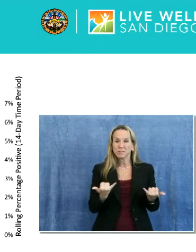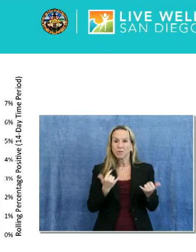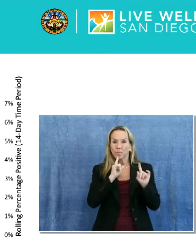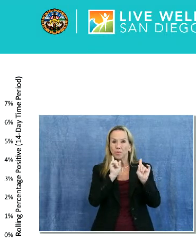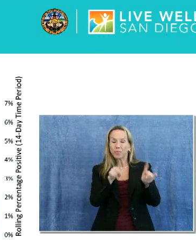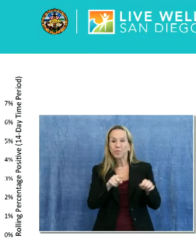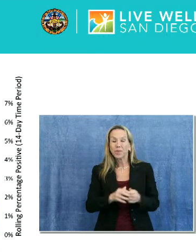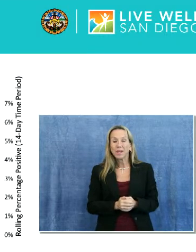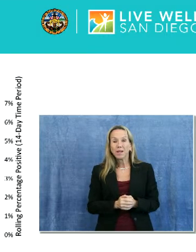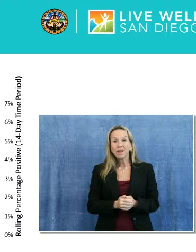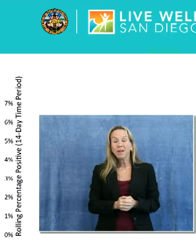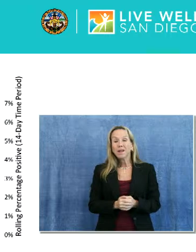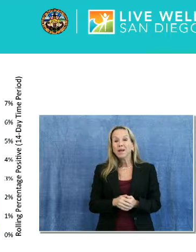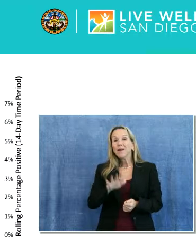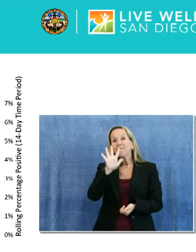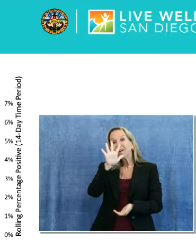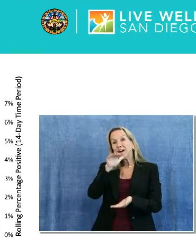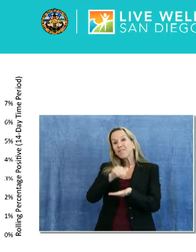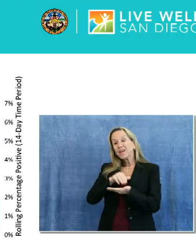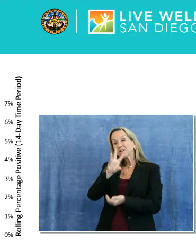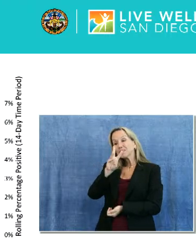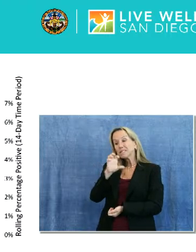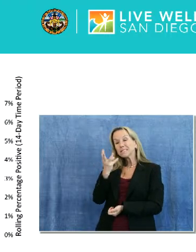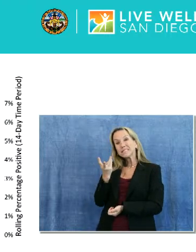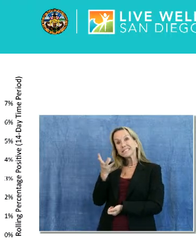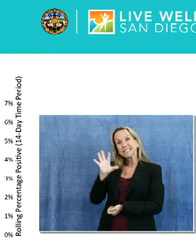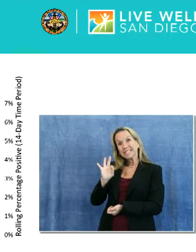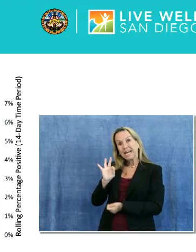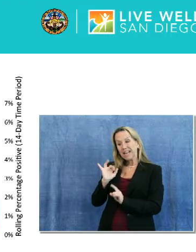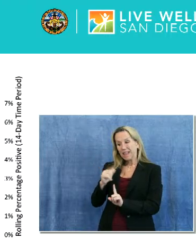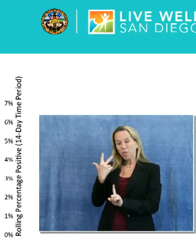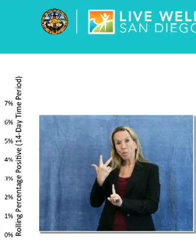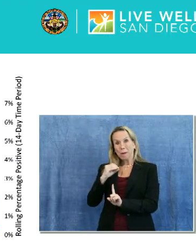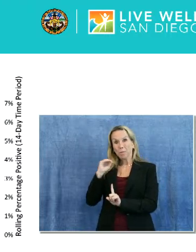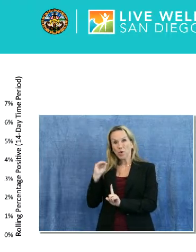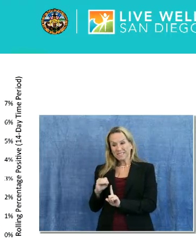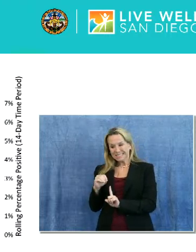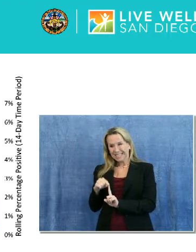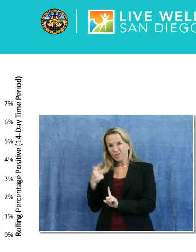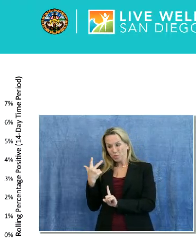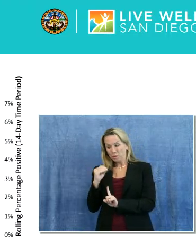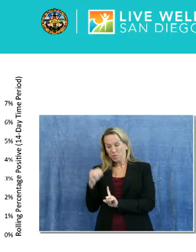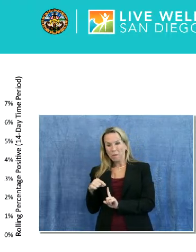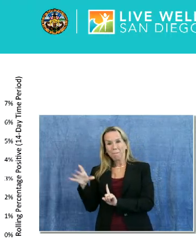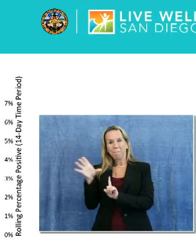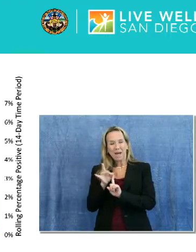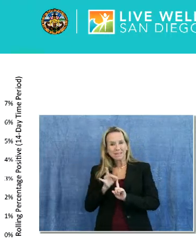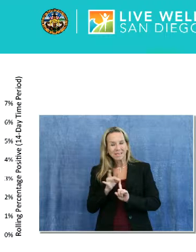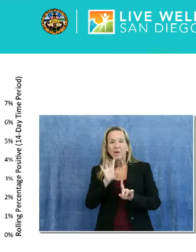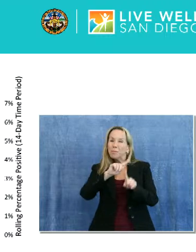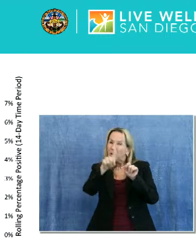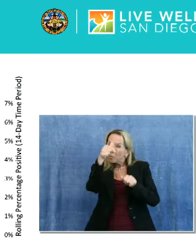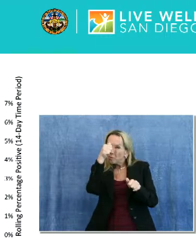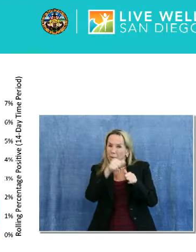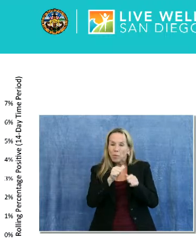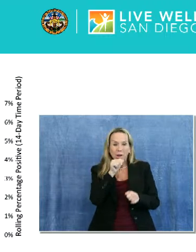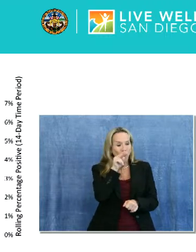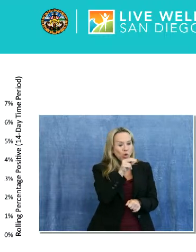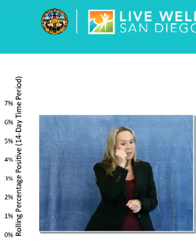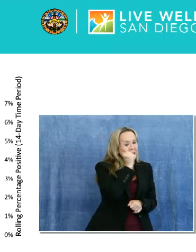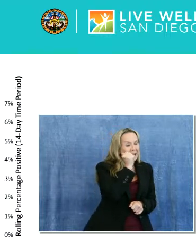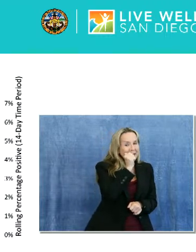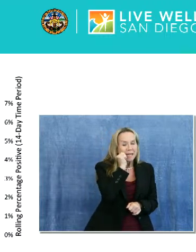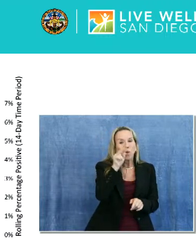And out of the 5,669 total, a 3% percentage of positive. Again, we're looking for trends over time and not individual days. We're